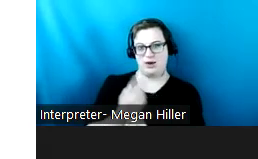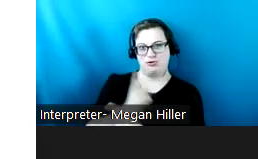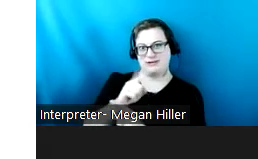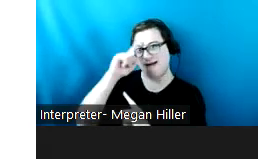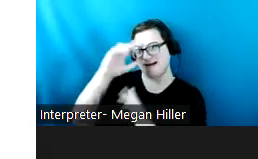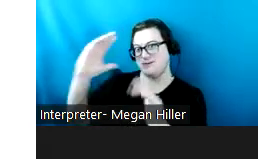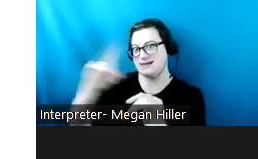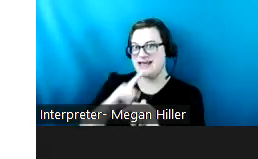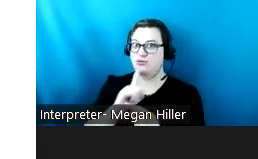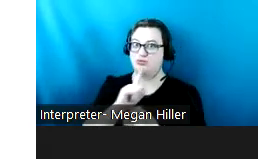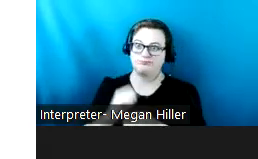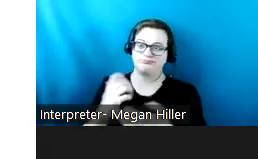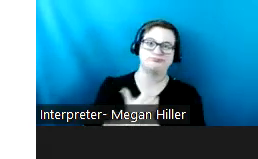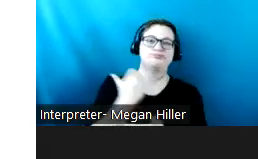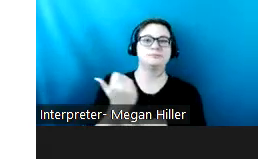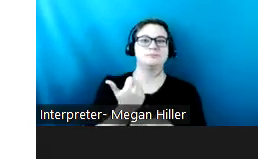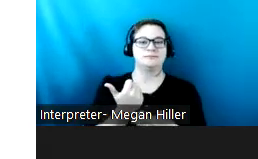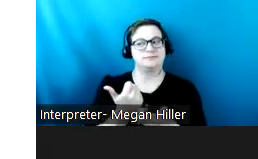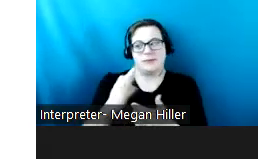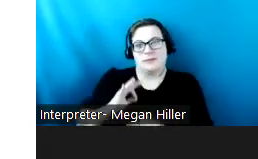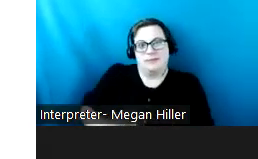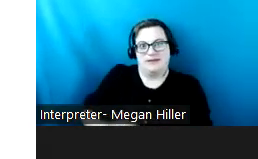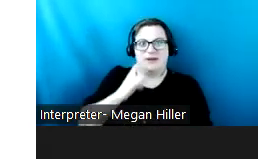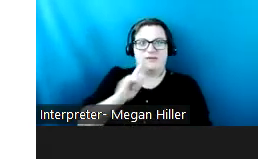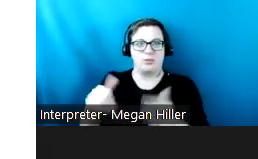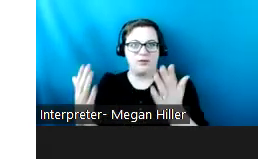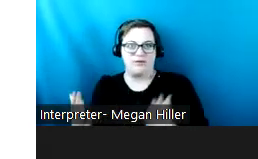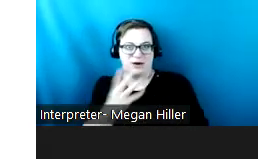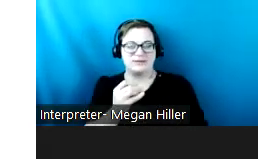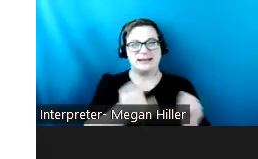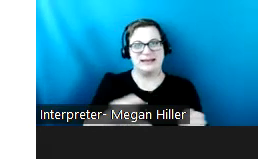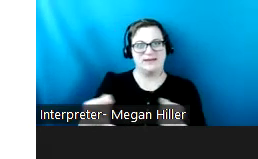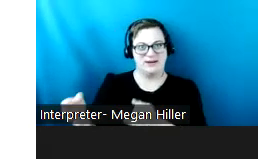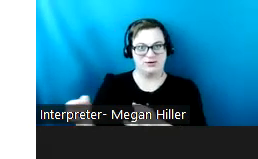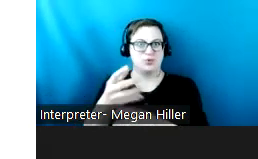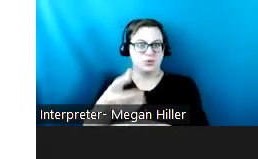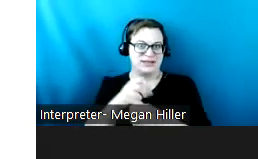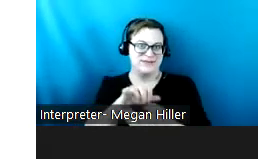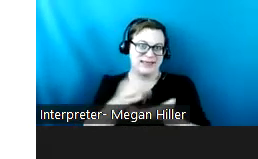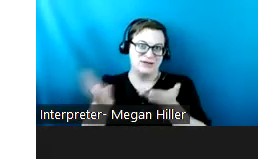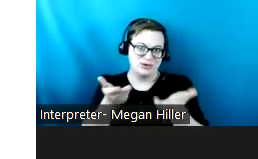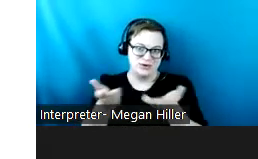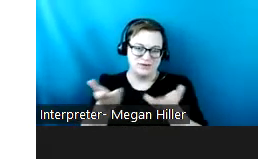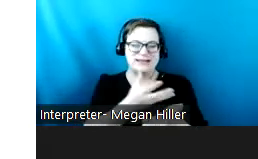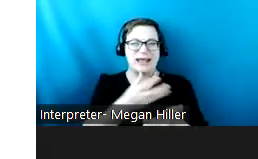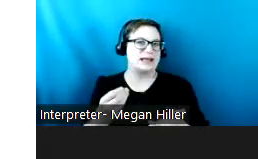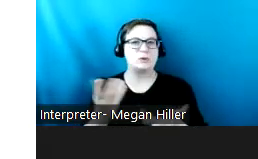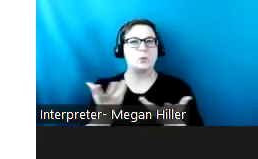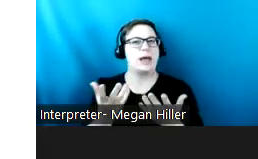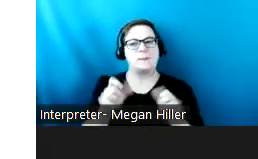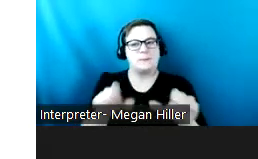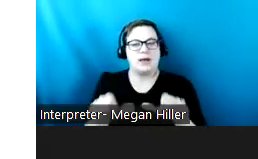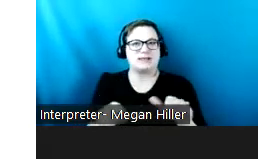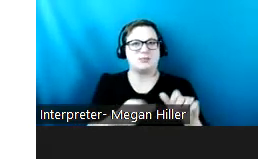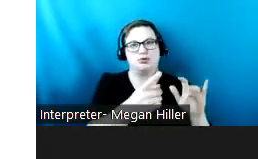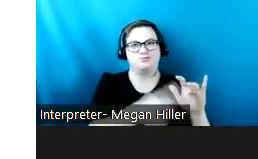capitalize on making it helpful for providers and for individuals receiving this service, and what potential gaps do we have in